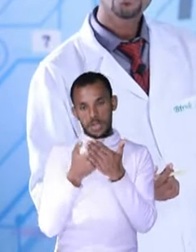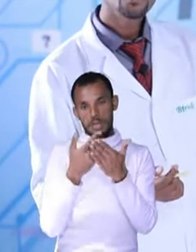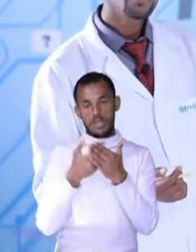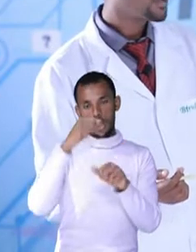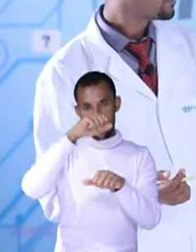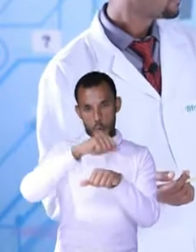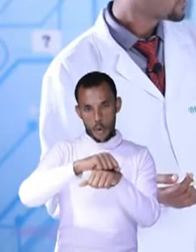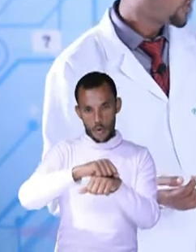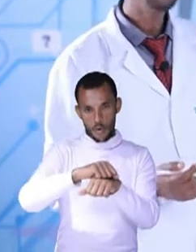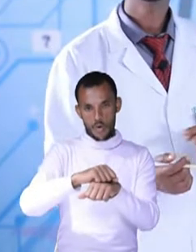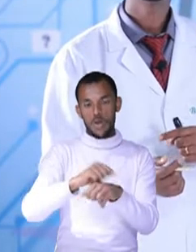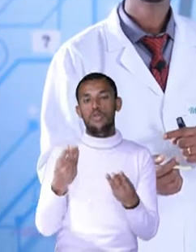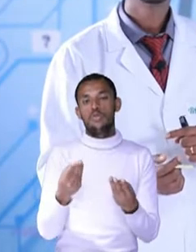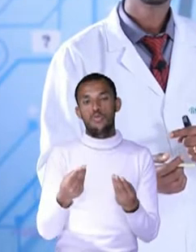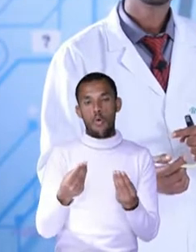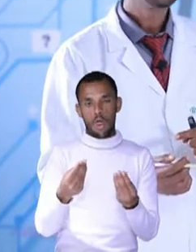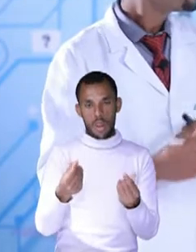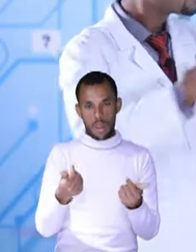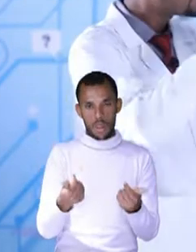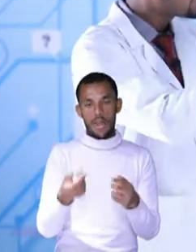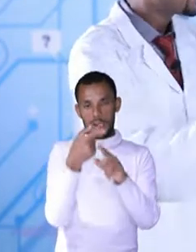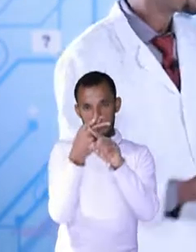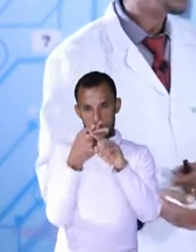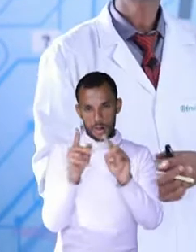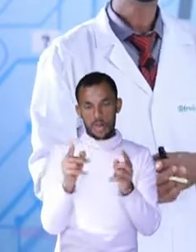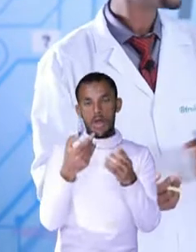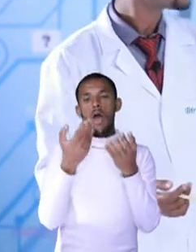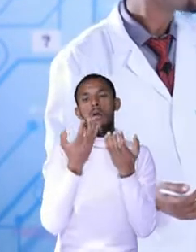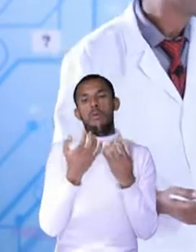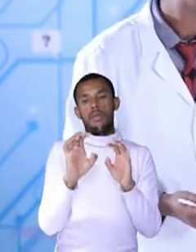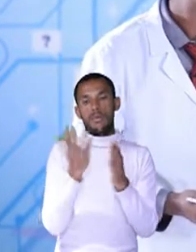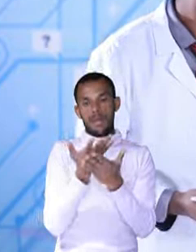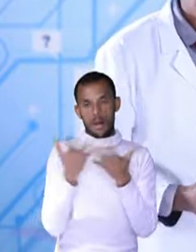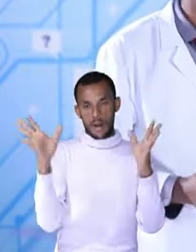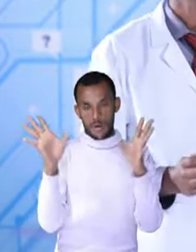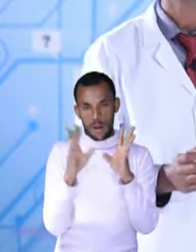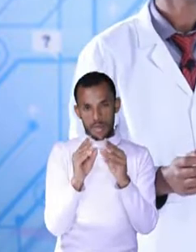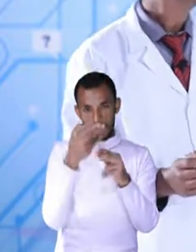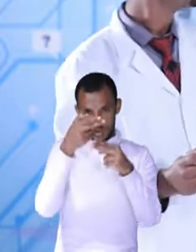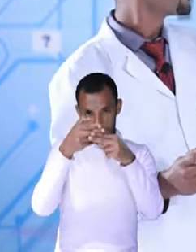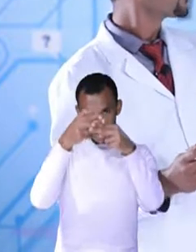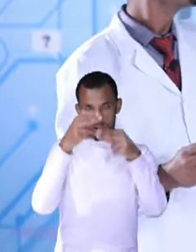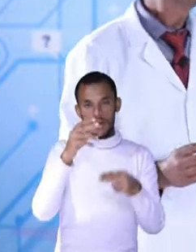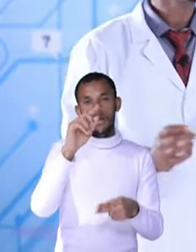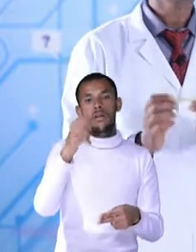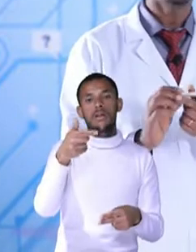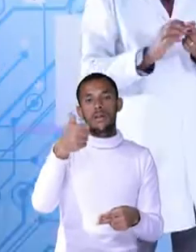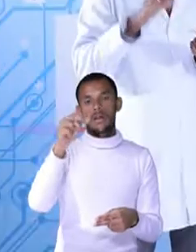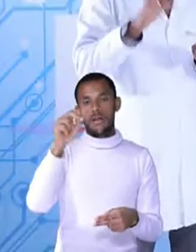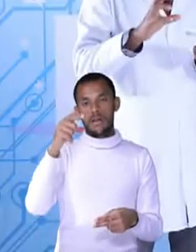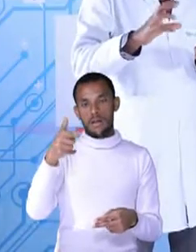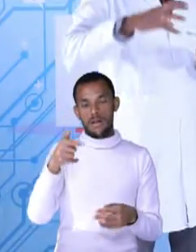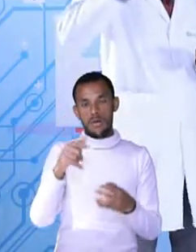rock, soil, different unwanted materials collectively known as gunk. Therefore, concentrating